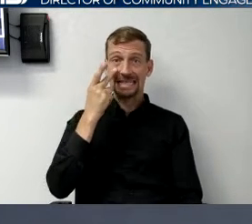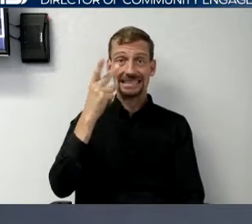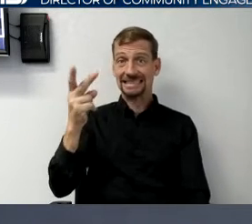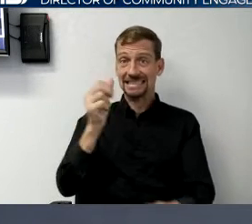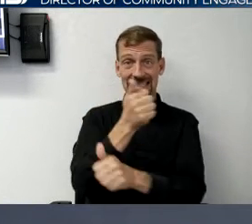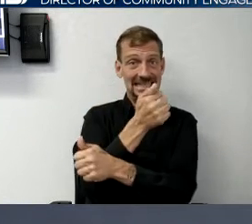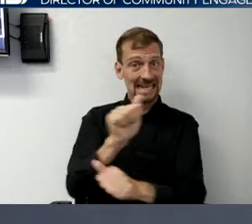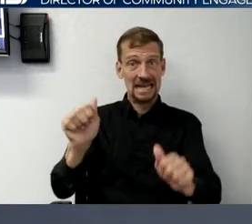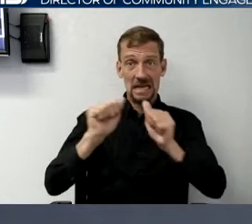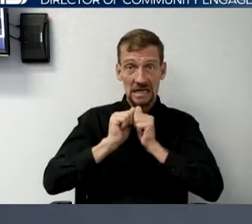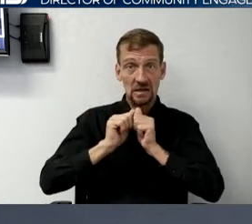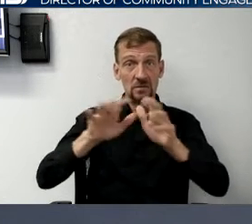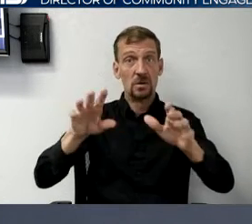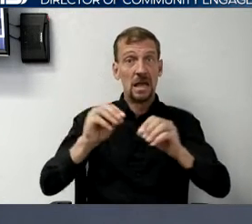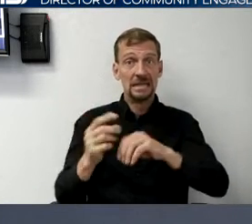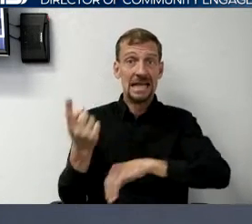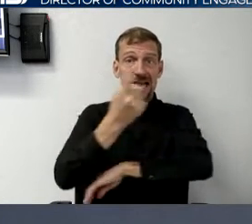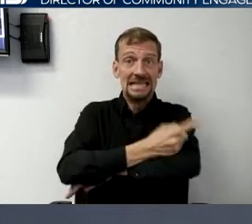in daycares and preschools?